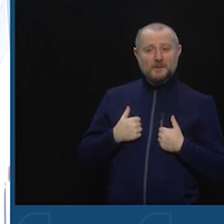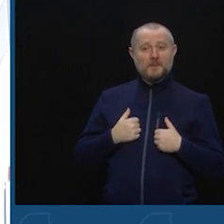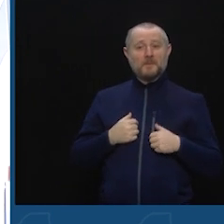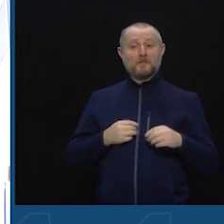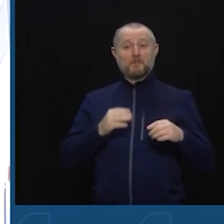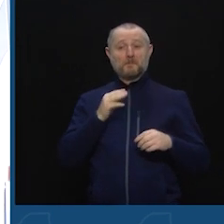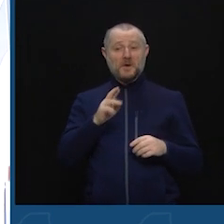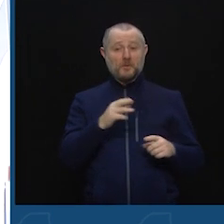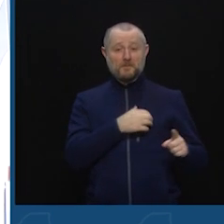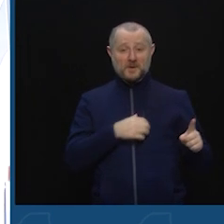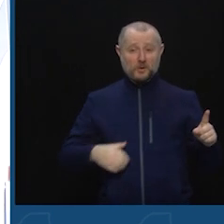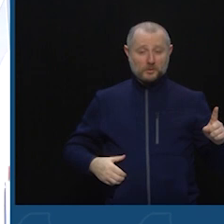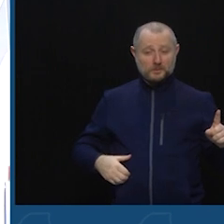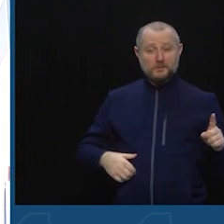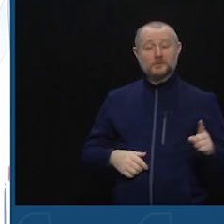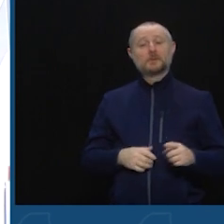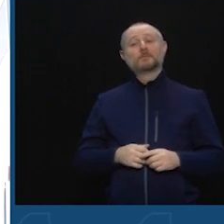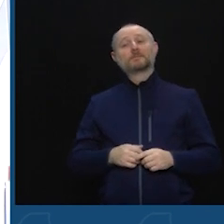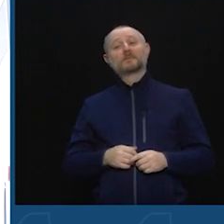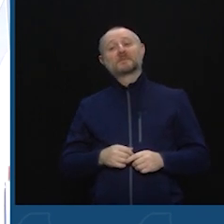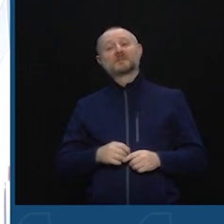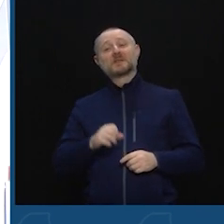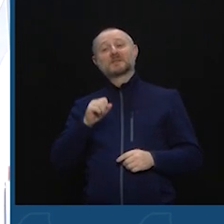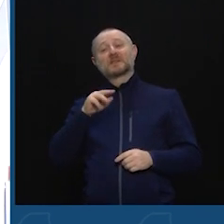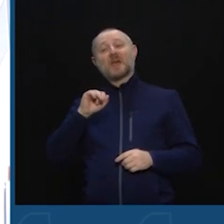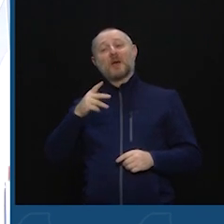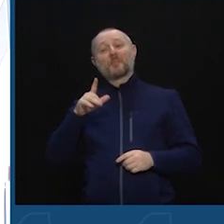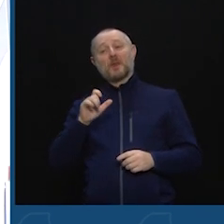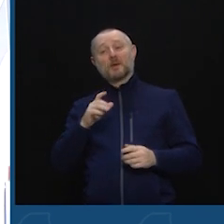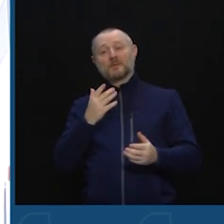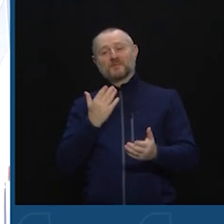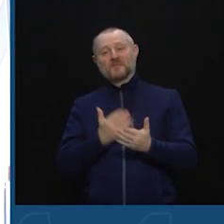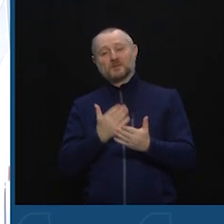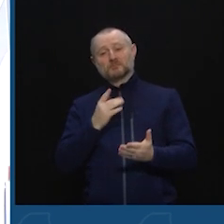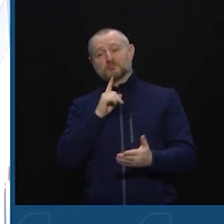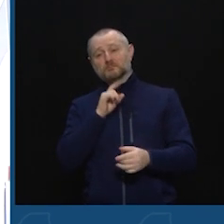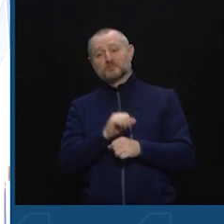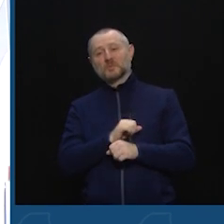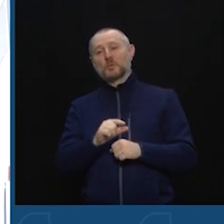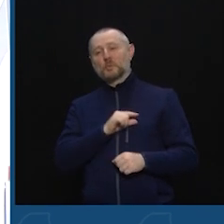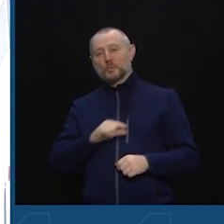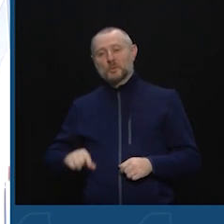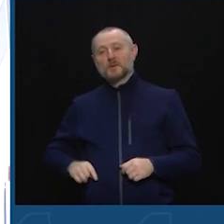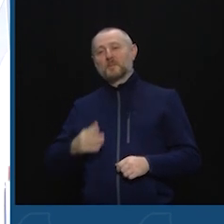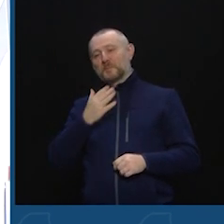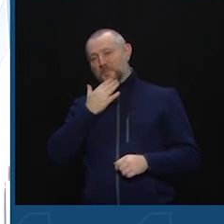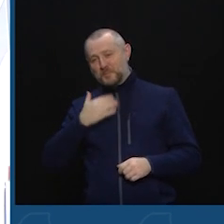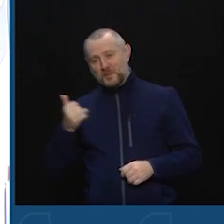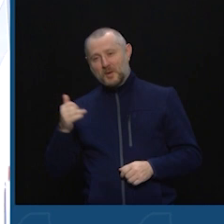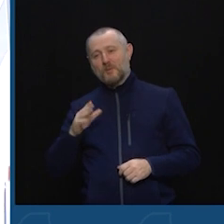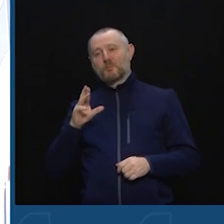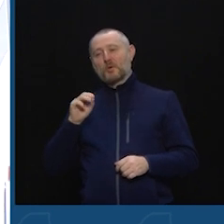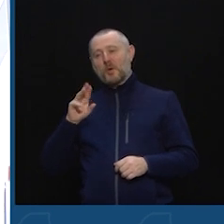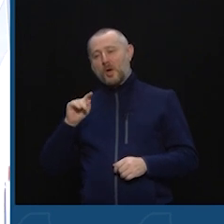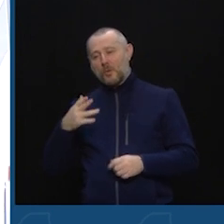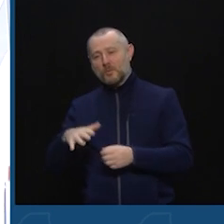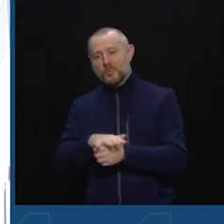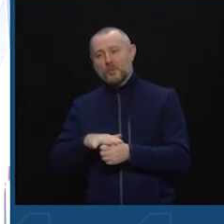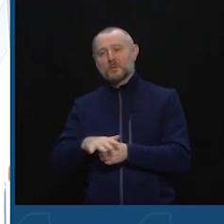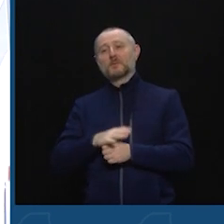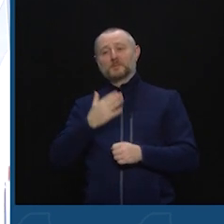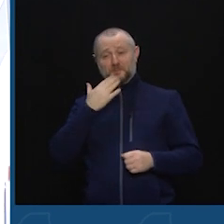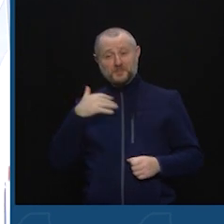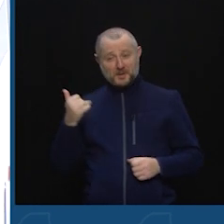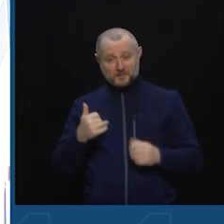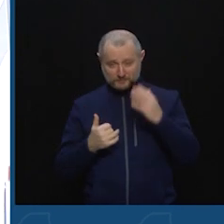a Snapple fact that you forgot to mention, that Queens is the best borough in the city of New York. But thank